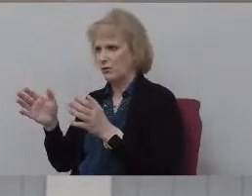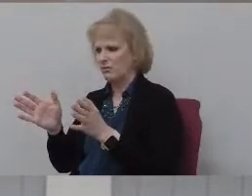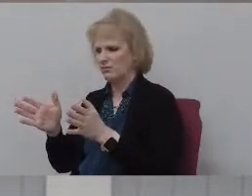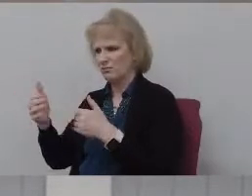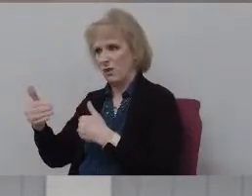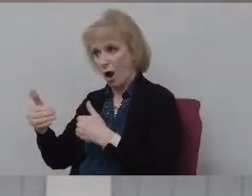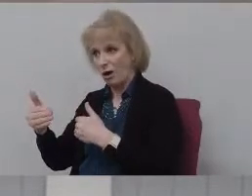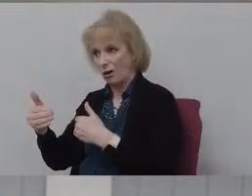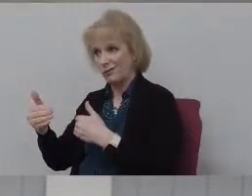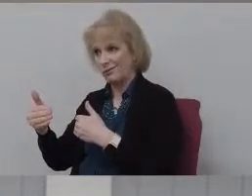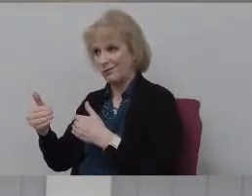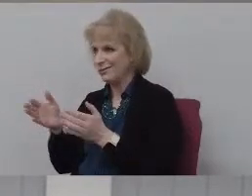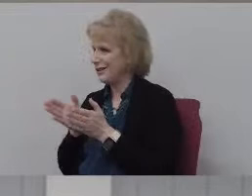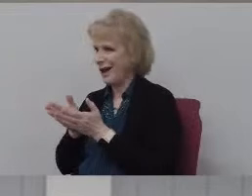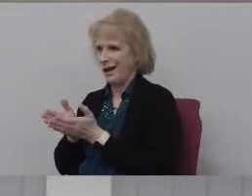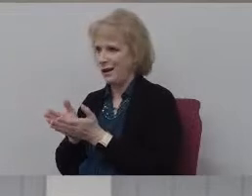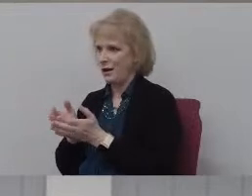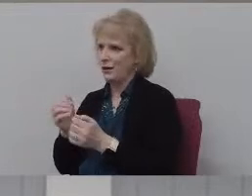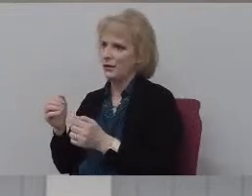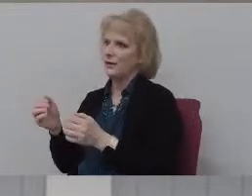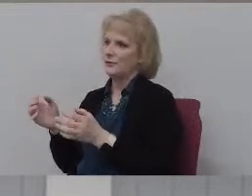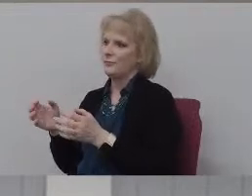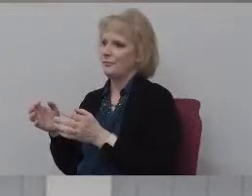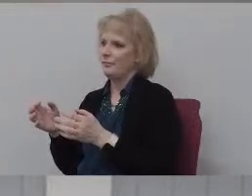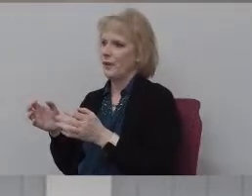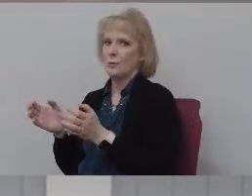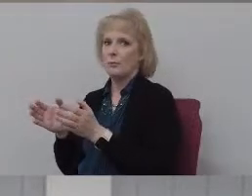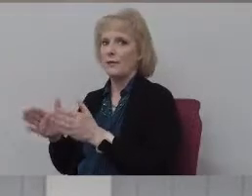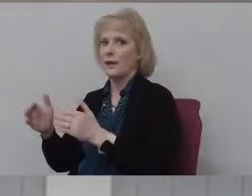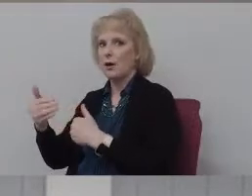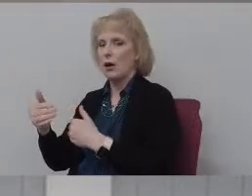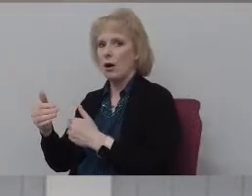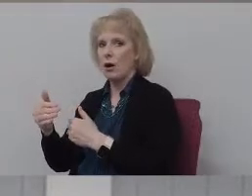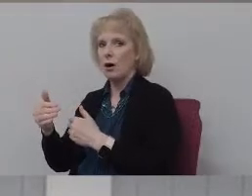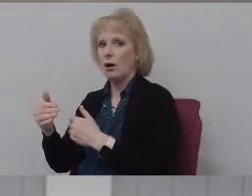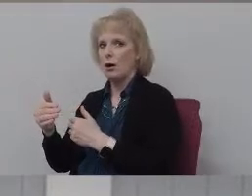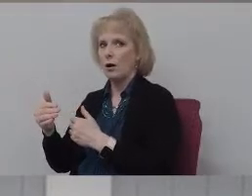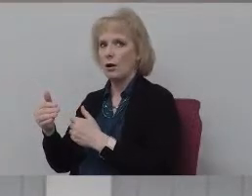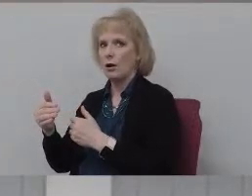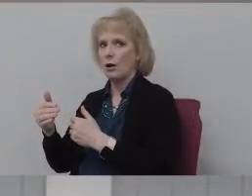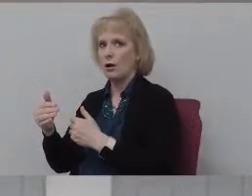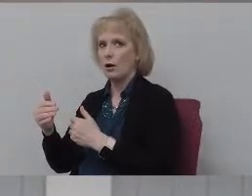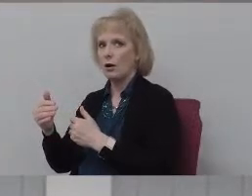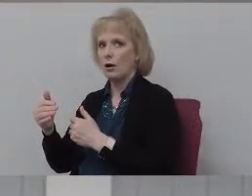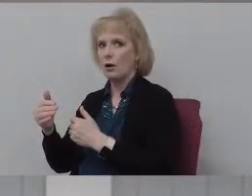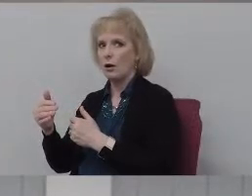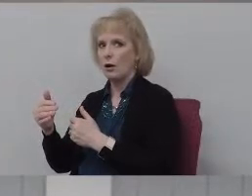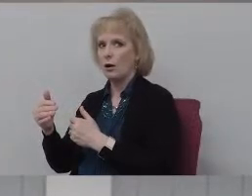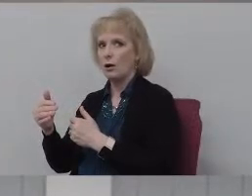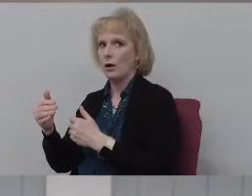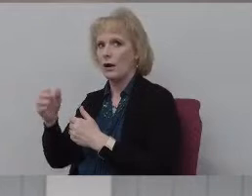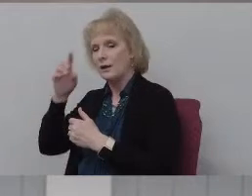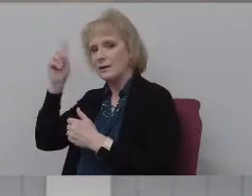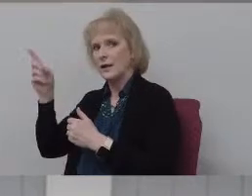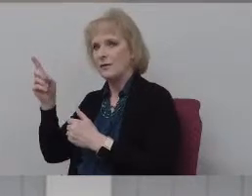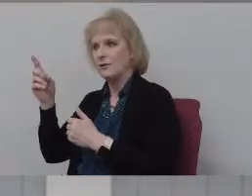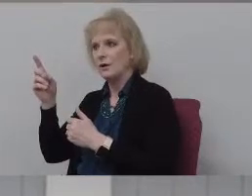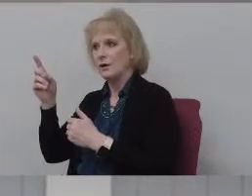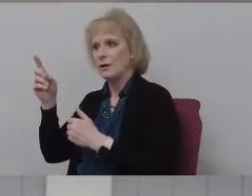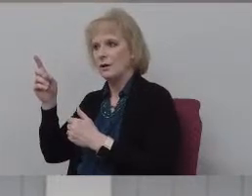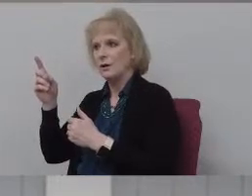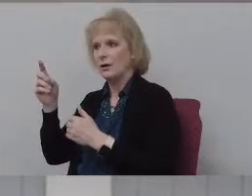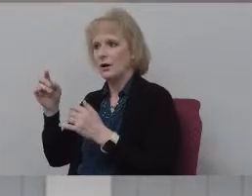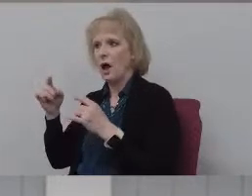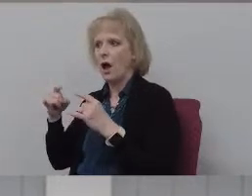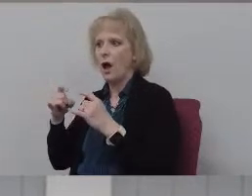it's interesting, I think this is an interesting thing, he leaves the tabernacle that Moses constructed in Shiloh, he sends the, brings